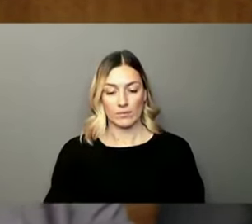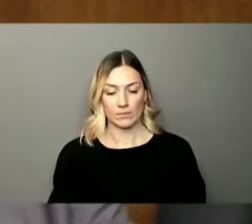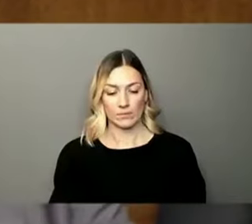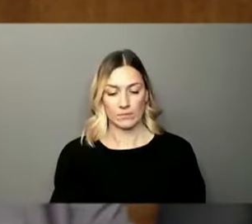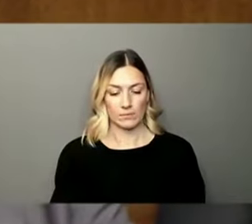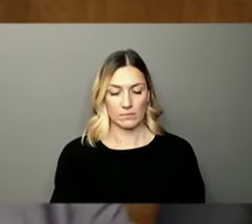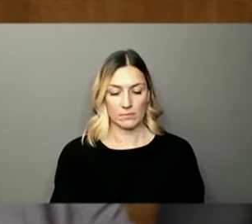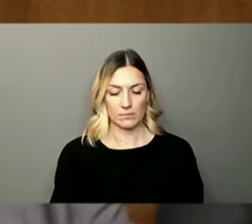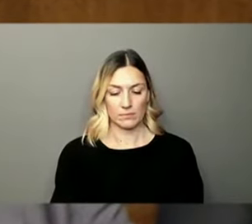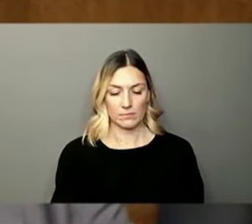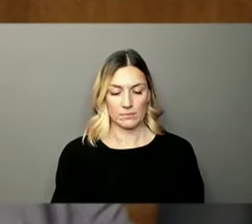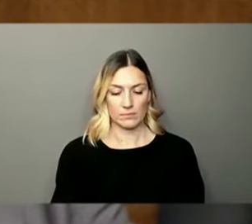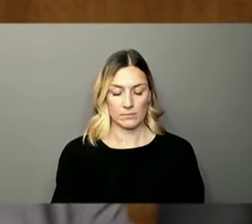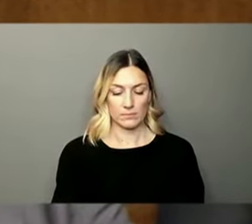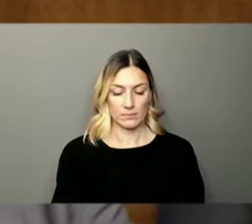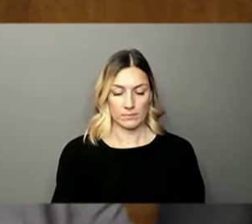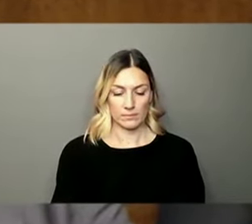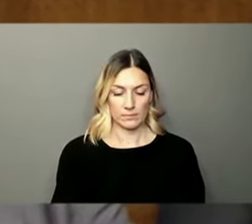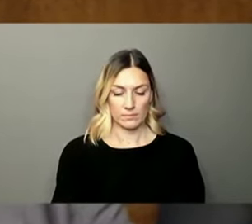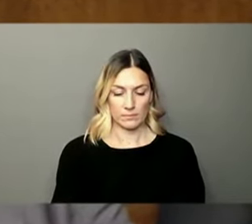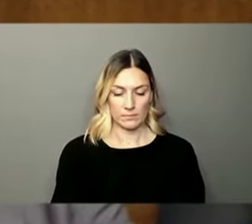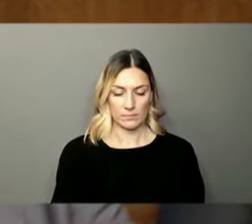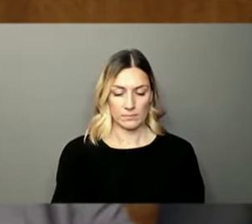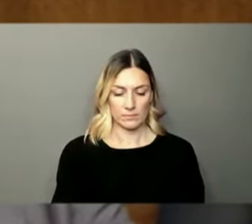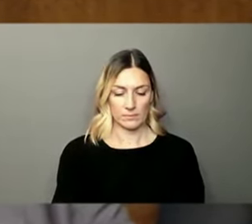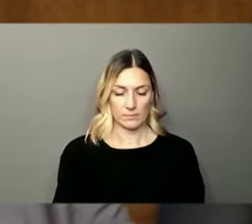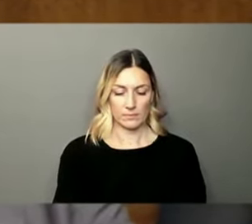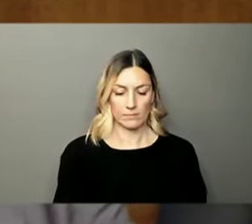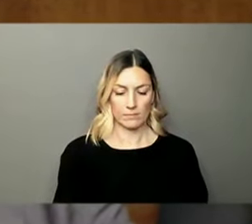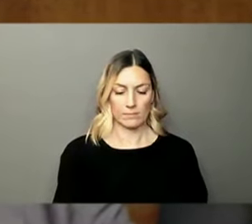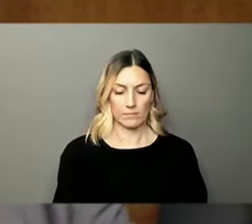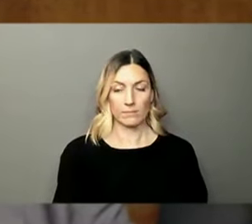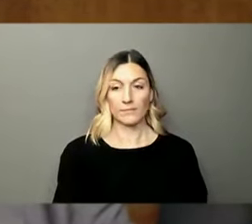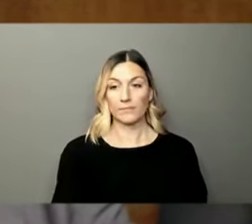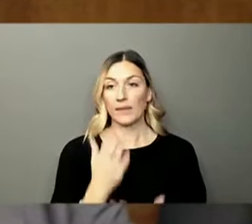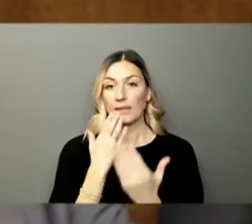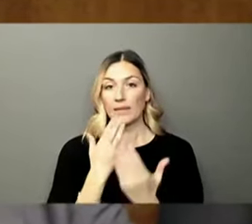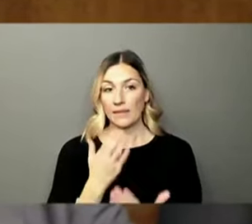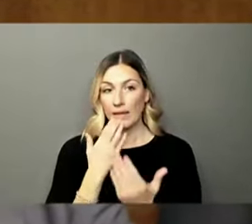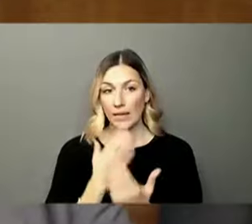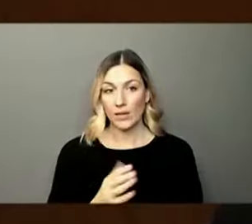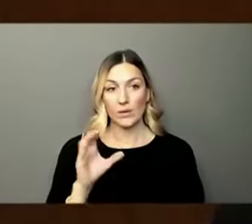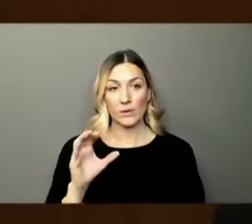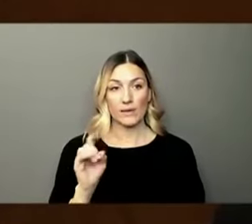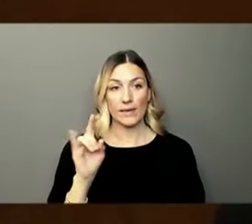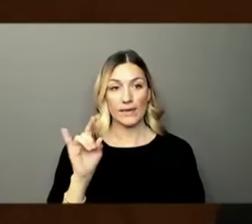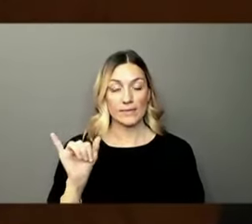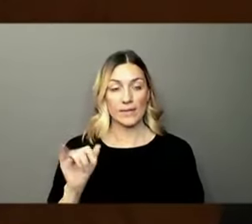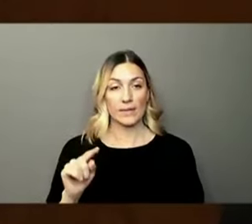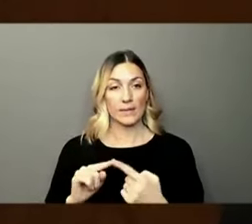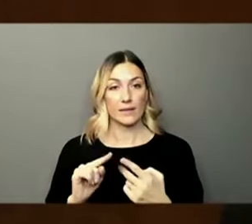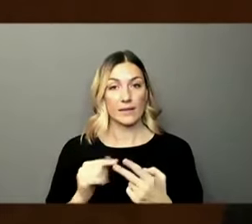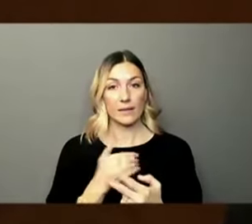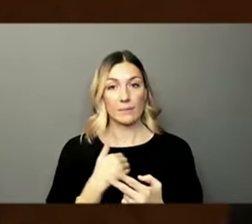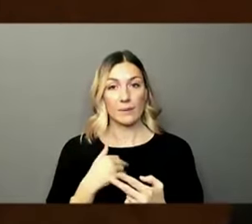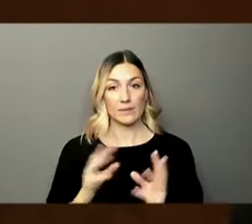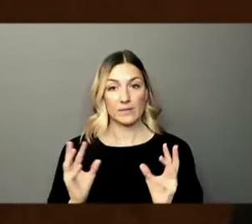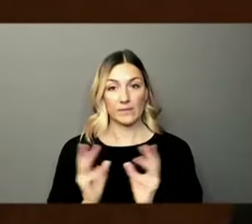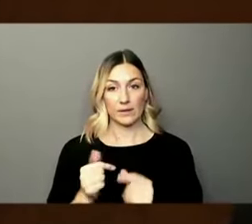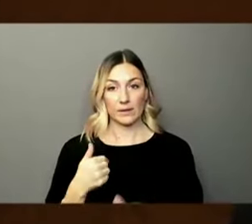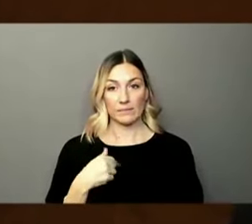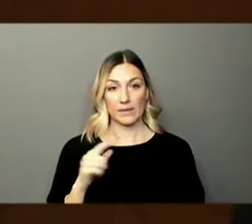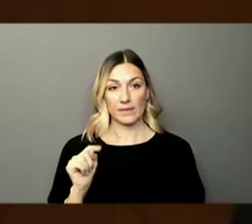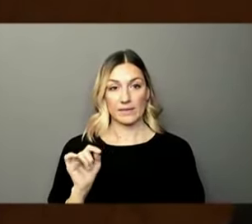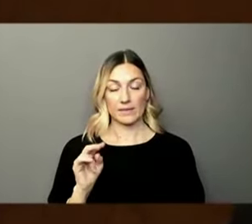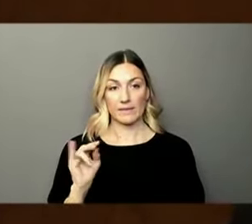Dr. Walker, thanks very much for being here. Thank you so much. Chairman Sanders, Ranking Member Cassidy, and distinguished members of the committee, my name is Tiffany Walker,